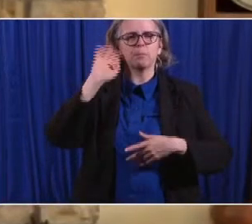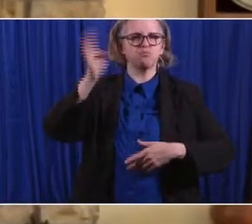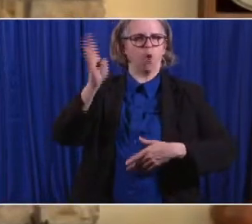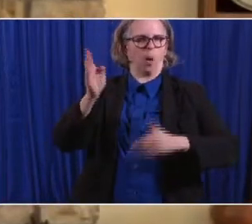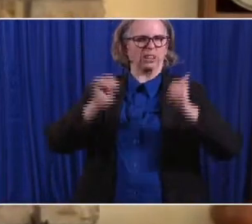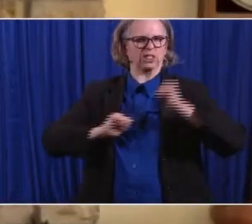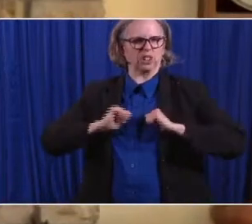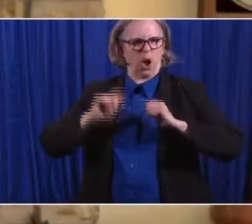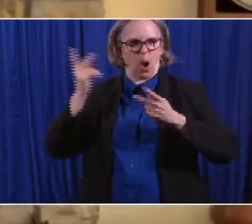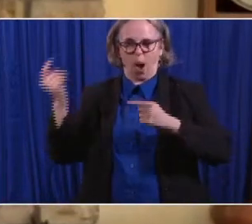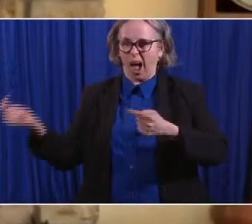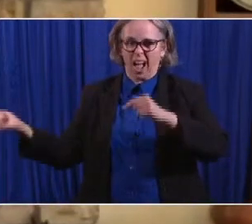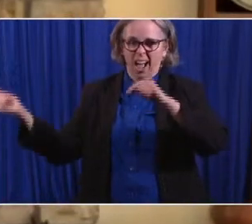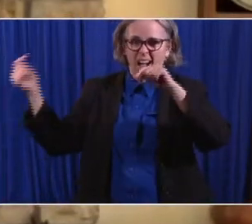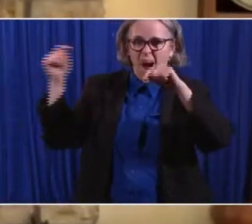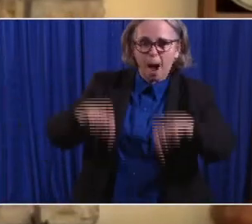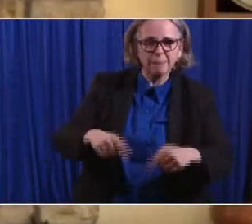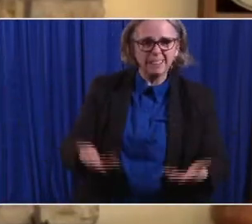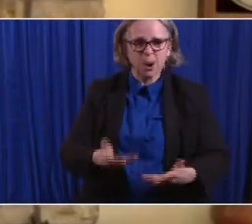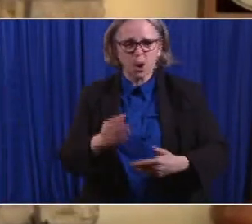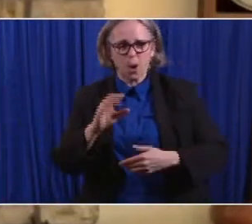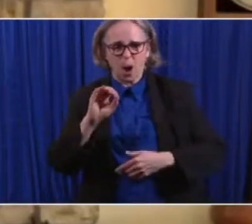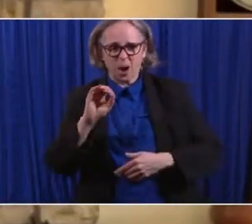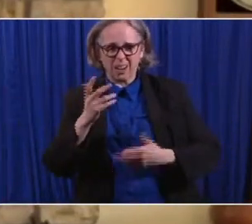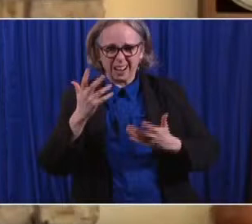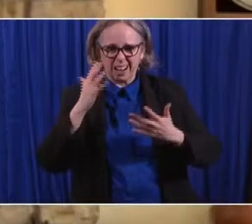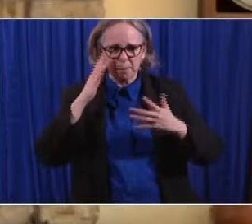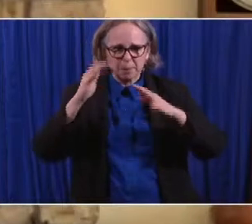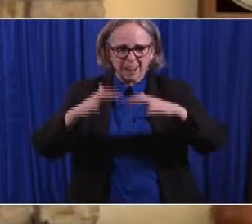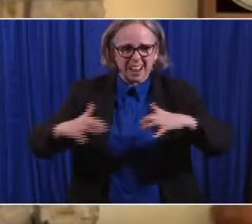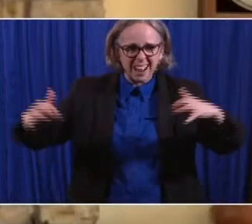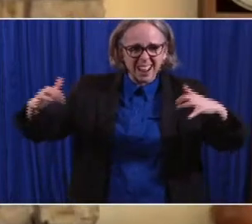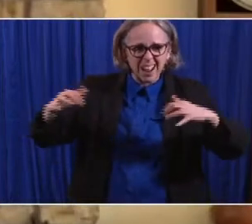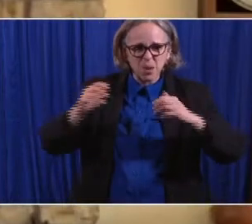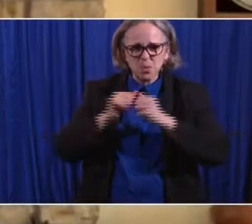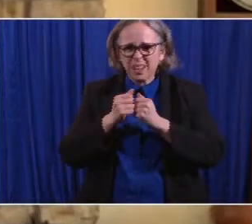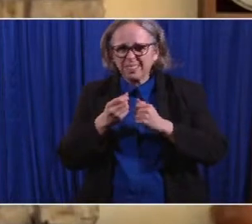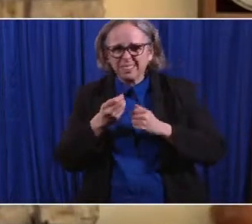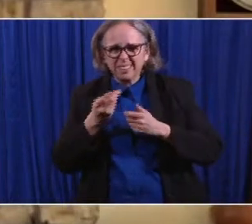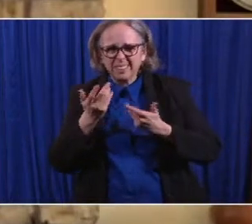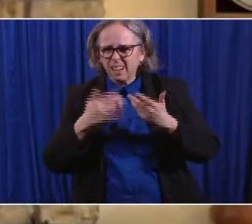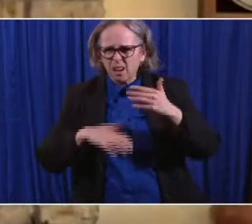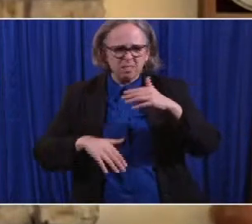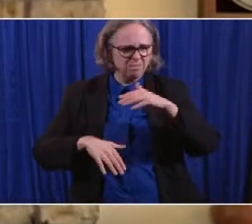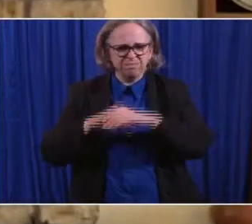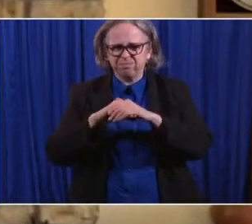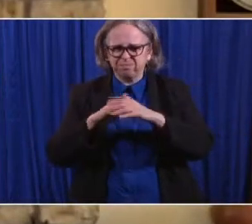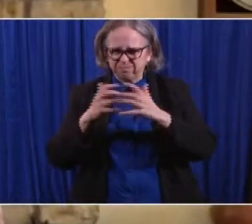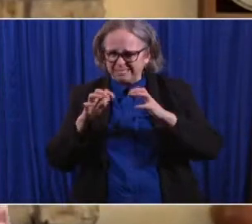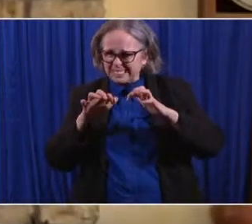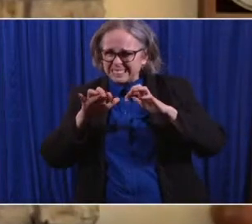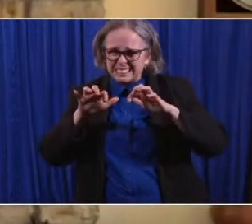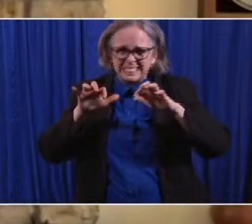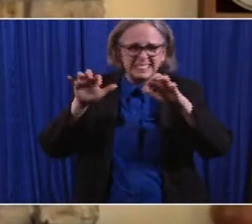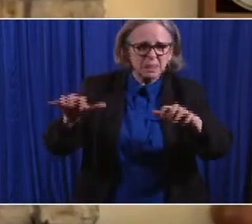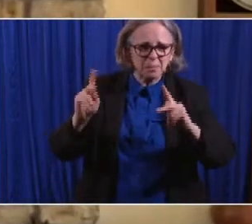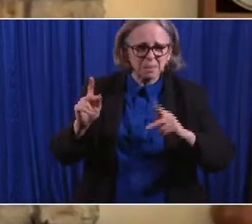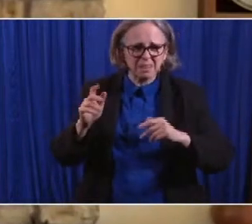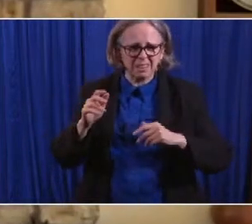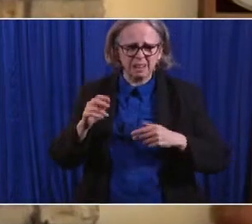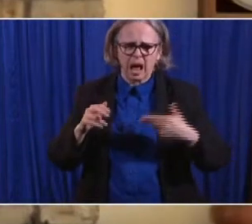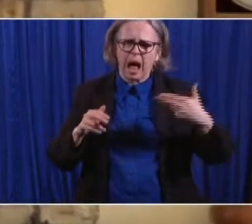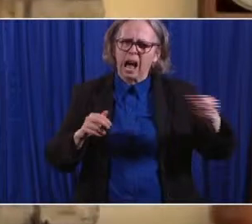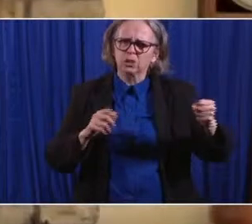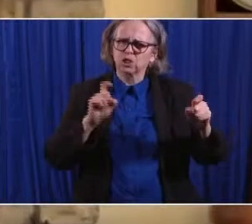can't, of an audience or a fraction of an audience. Certainly high school drama can